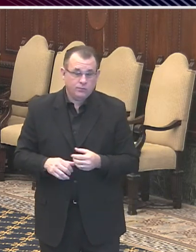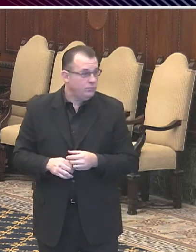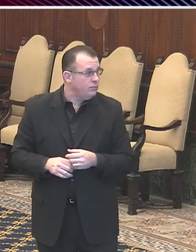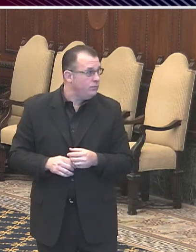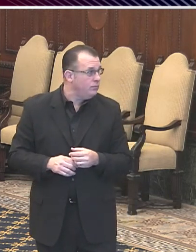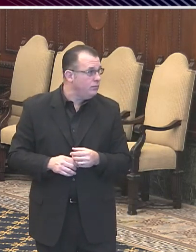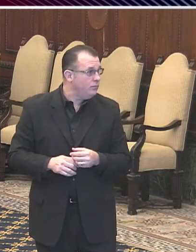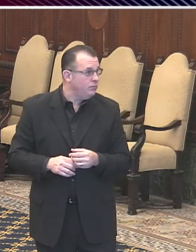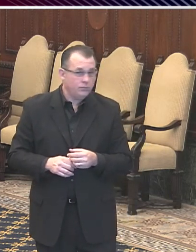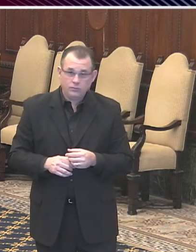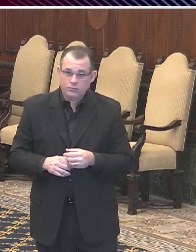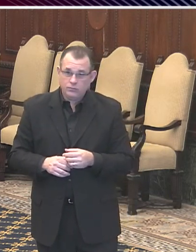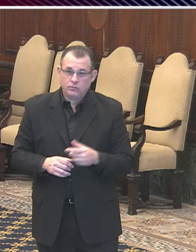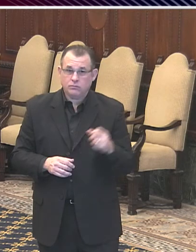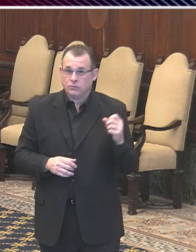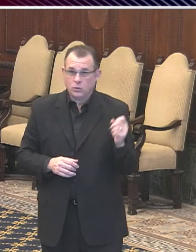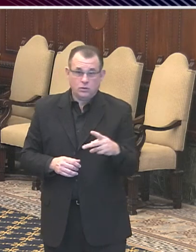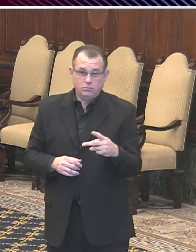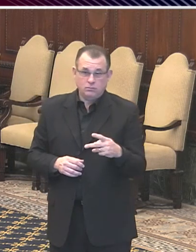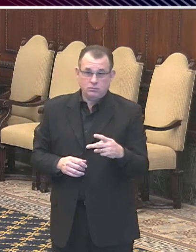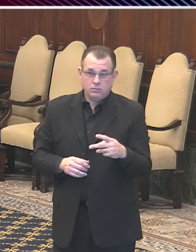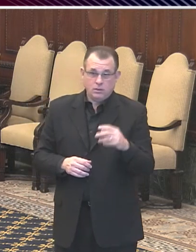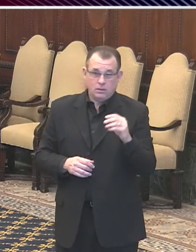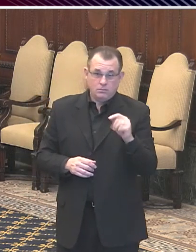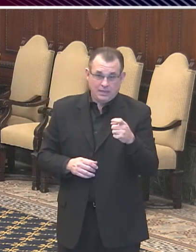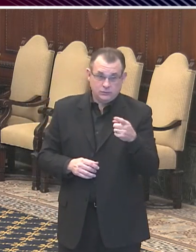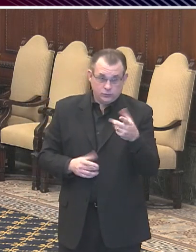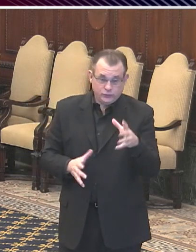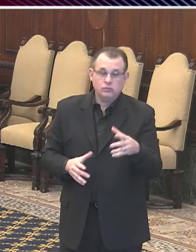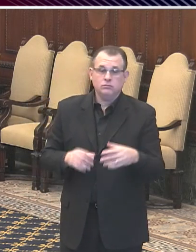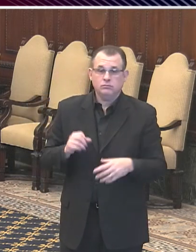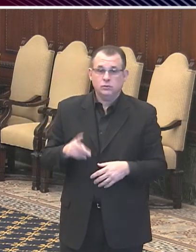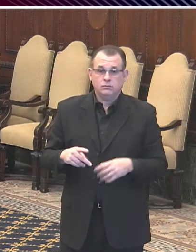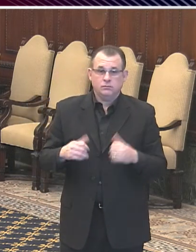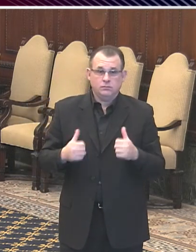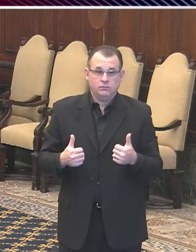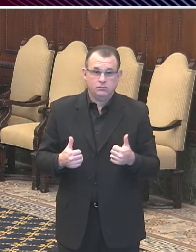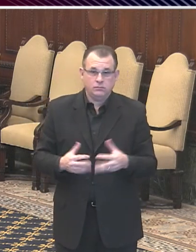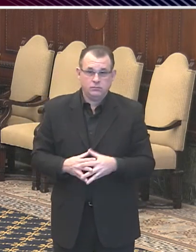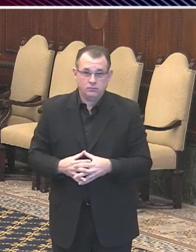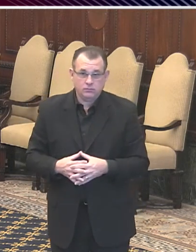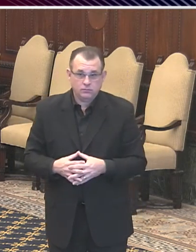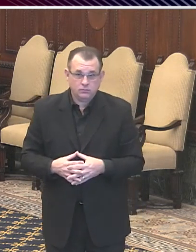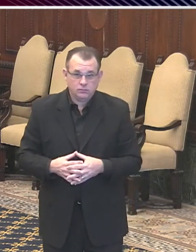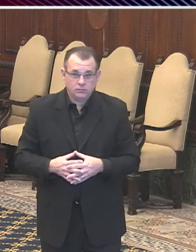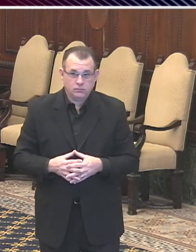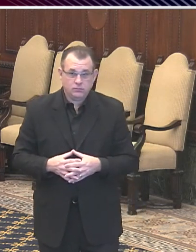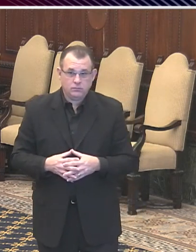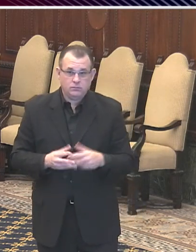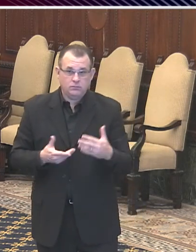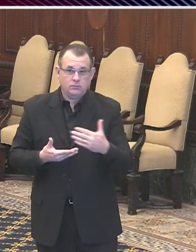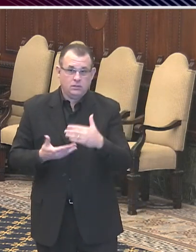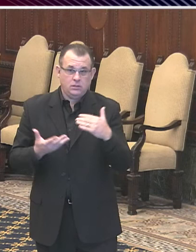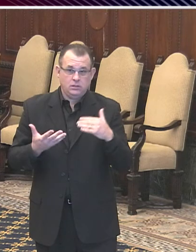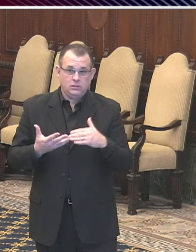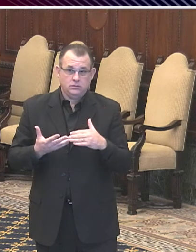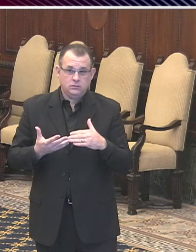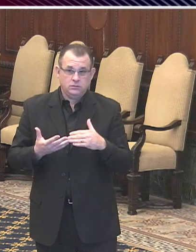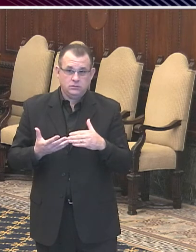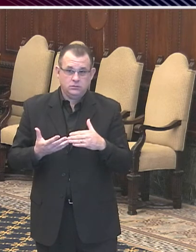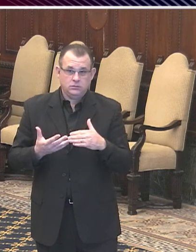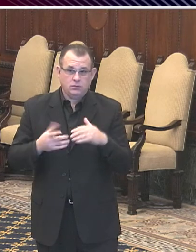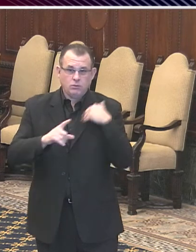Okay. Max, is that it? Yeah, that's it. Thank you, Mr. Mayor. Okay, thank you. All right, next, just reminder,